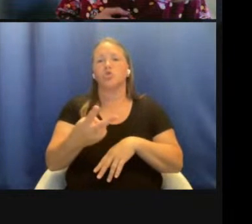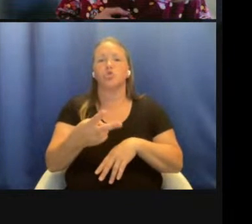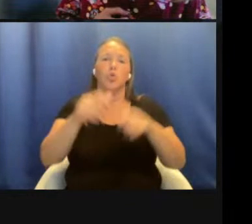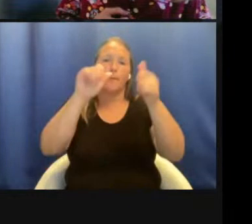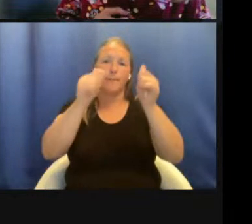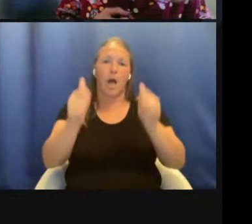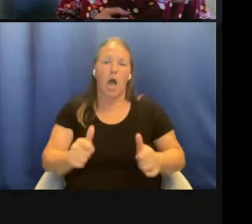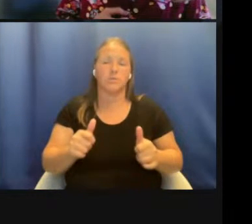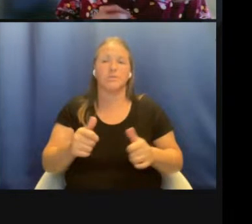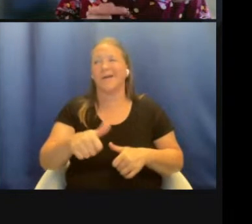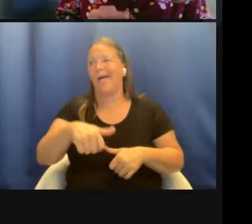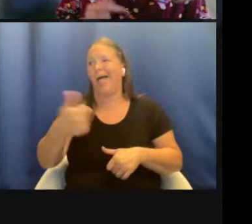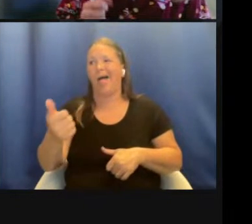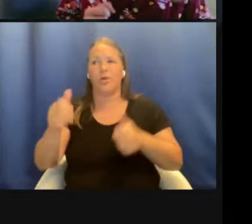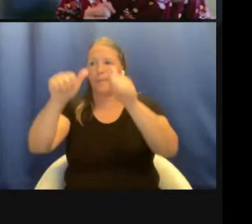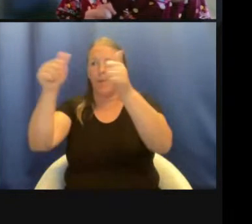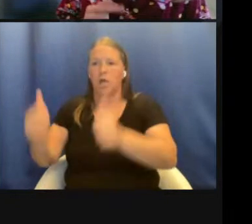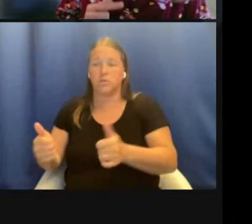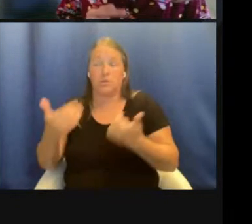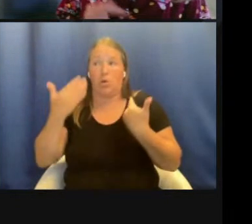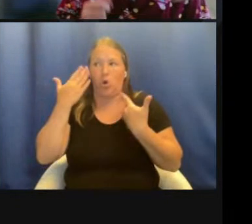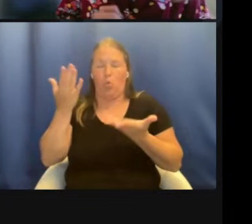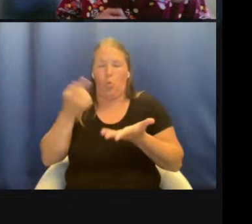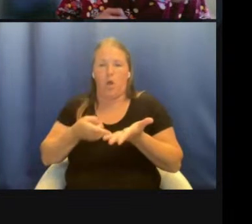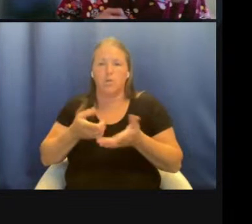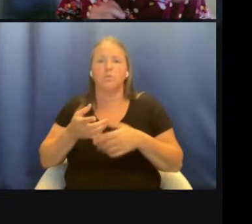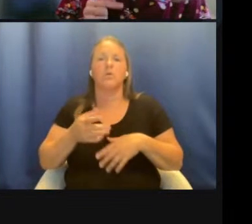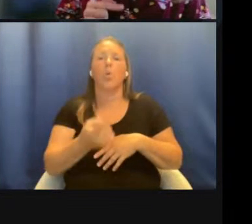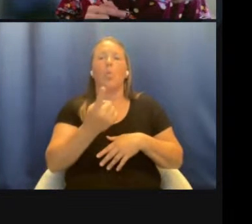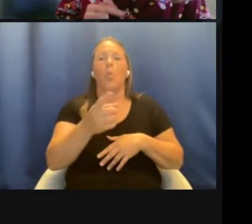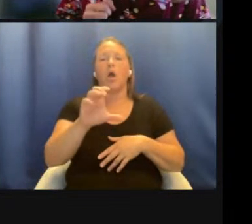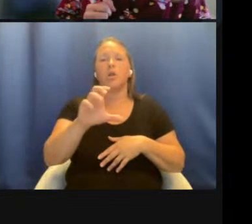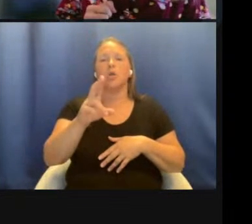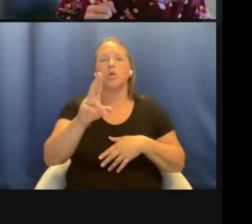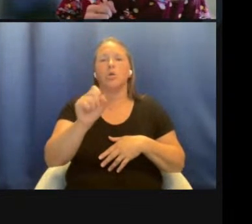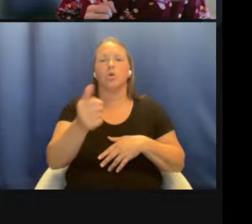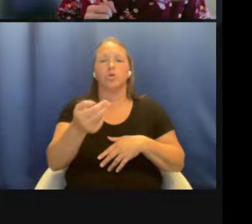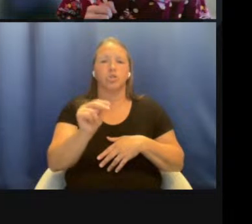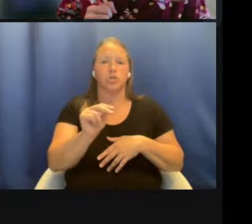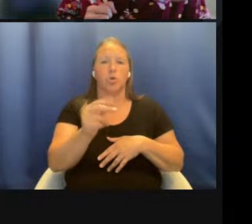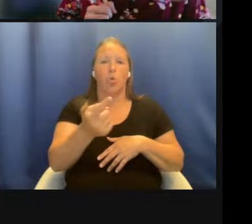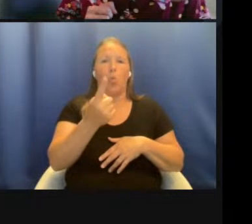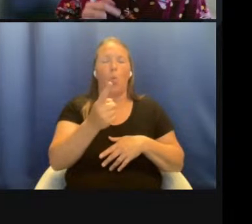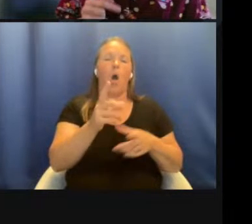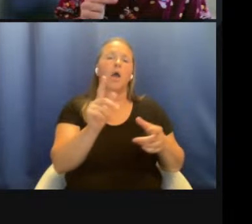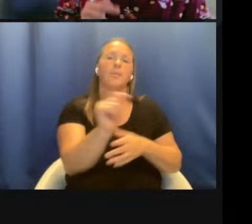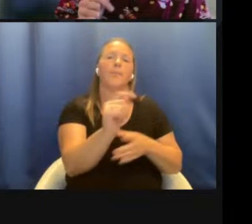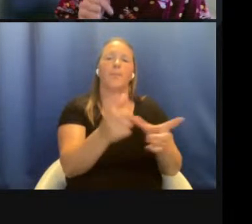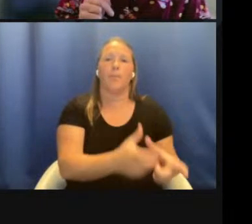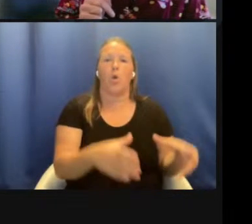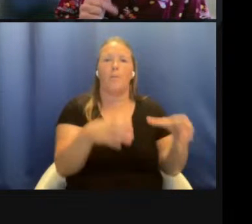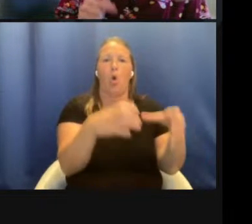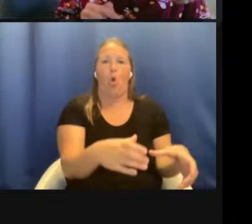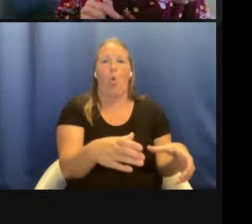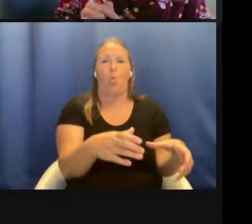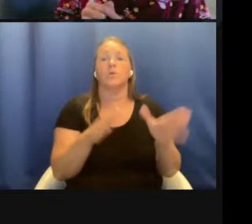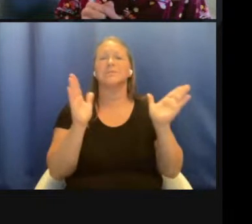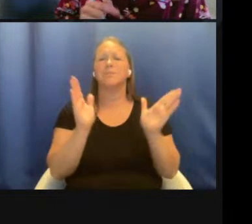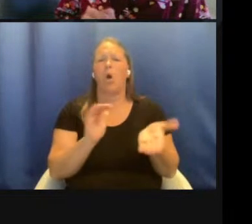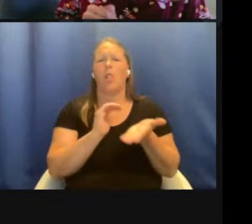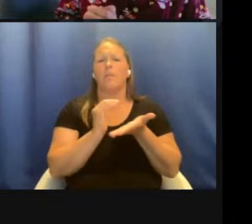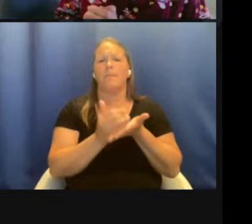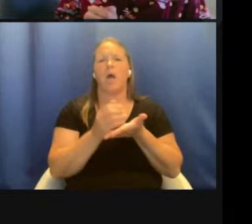ask what they are of, one cushion, one commode, her small collection of silver. And we